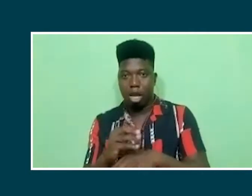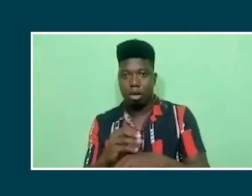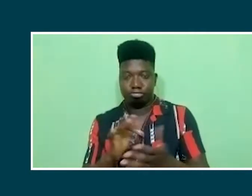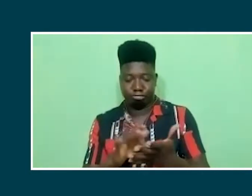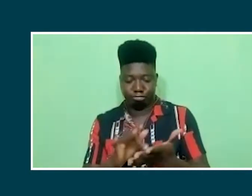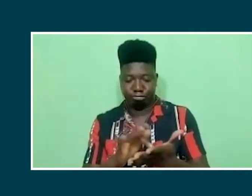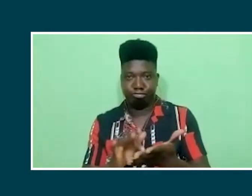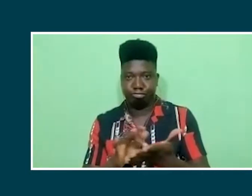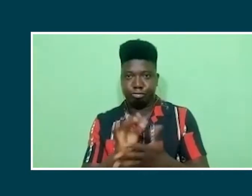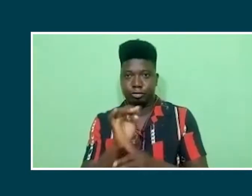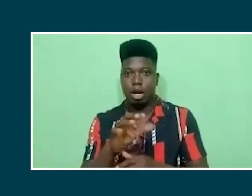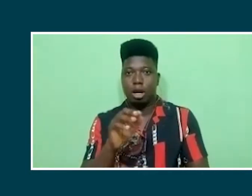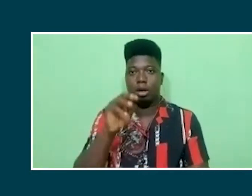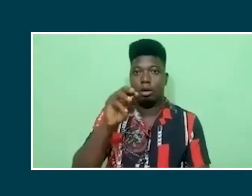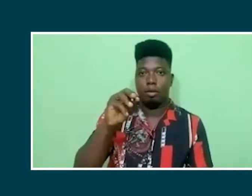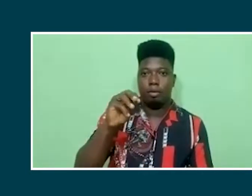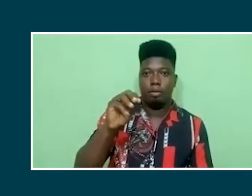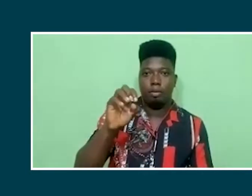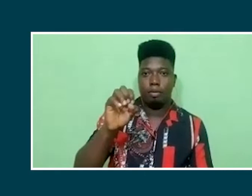media and parents and friends.